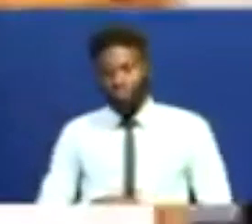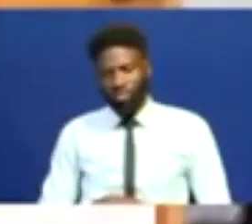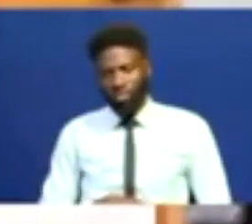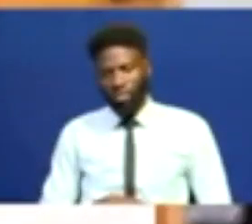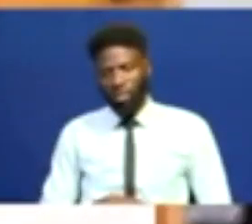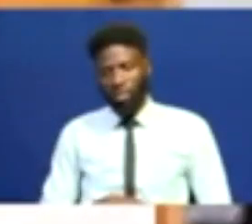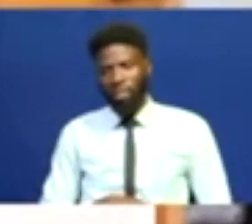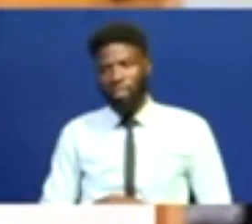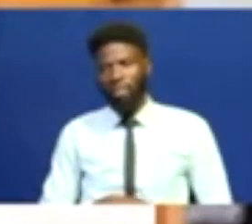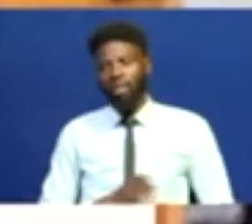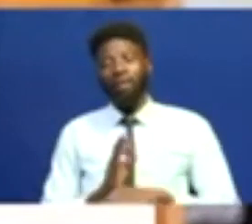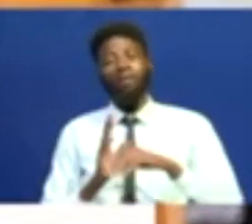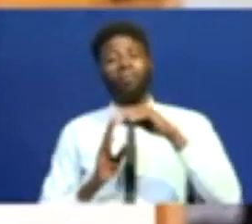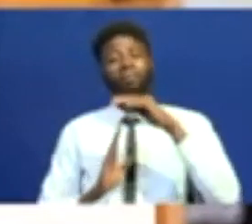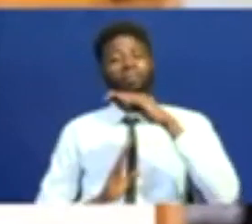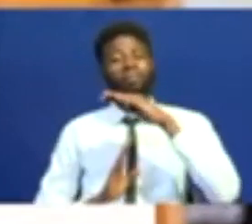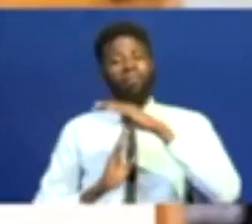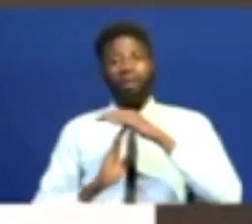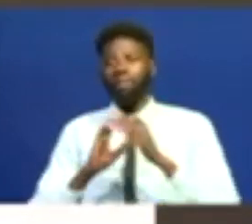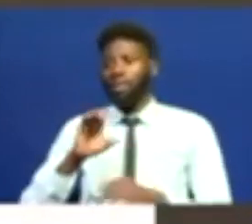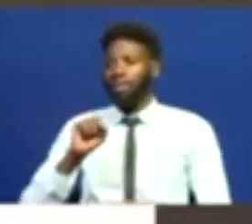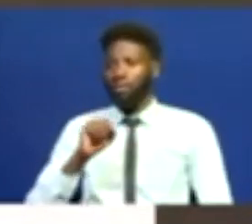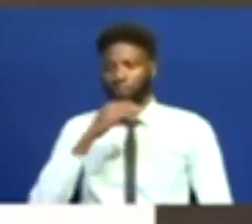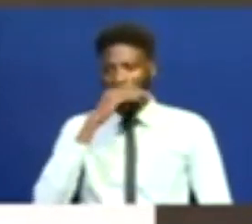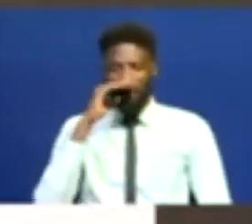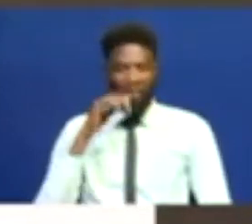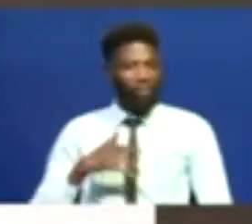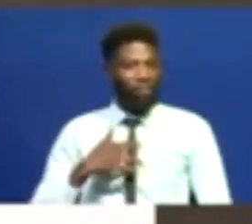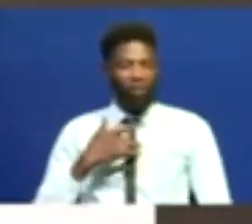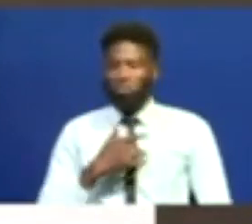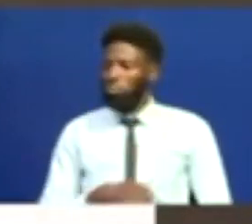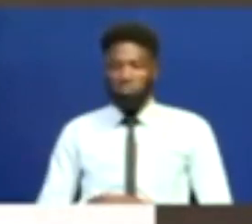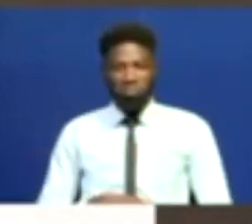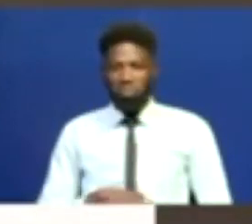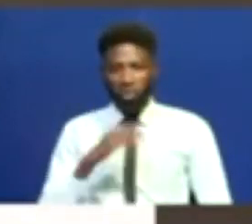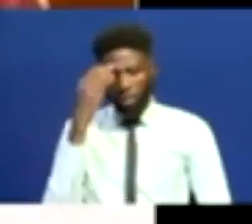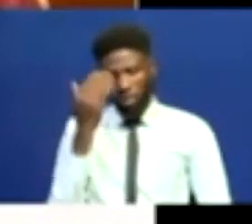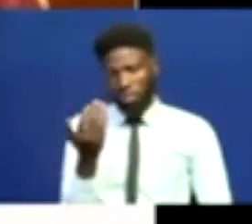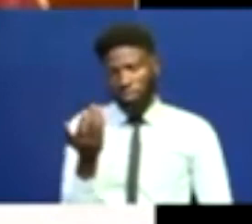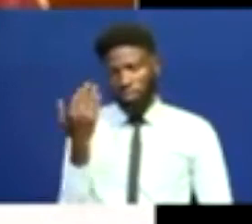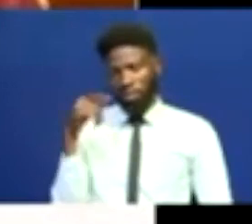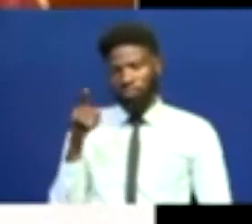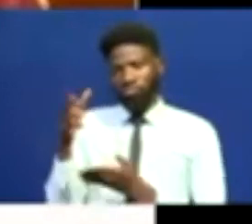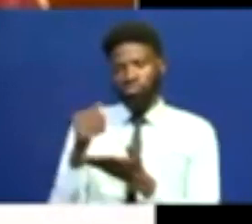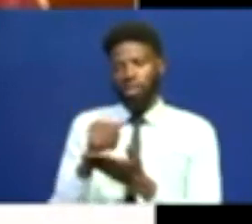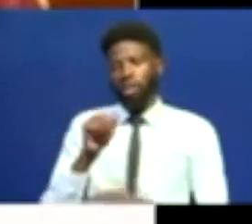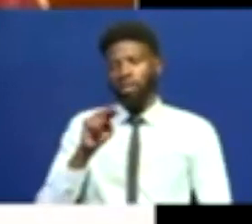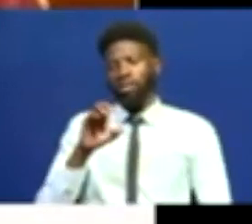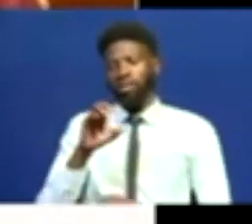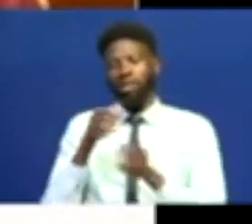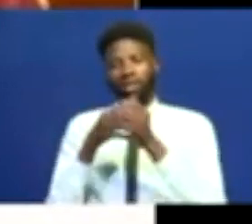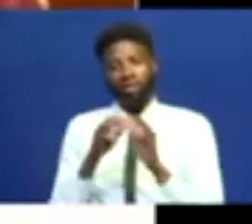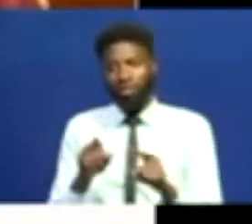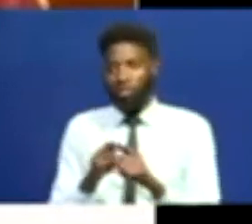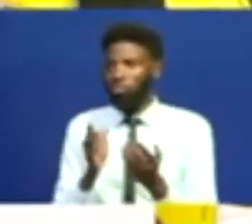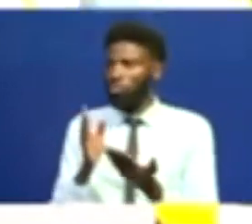Cabinet Secretary Musalia Mudavadi, who before his appointment was the ANC party leader, and Speaker Moses Wetangula, who is a Ford Kenya